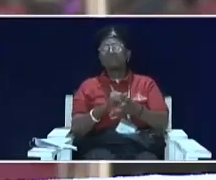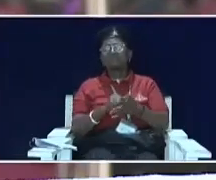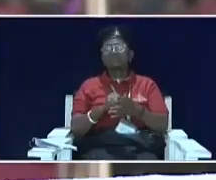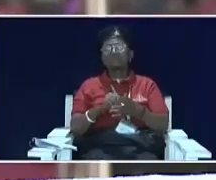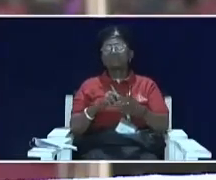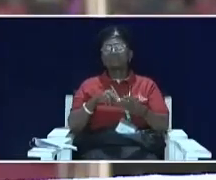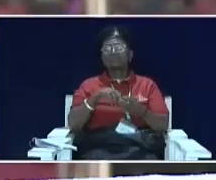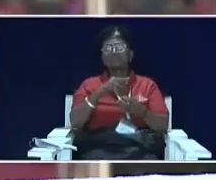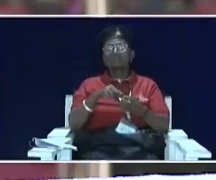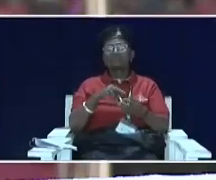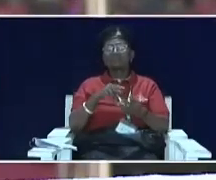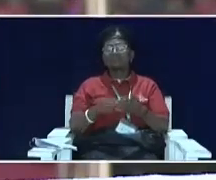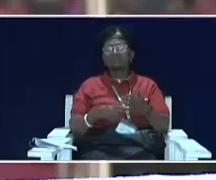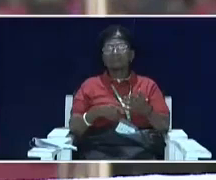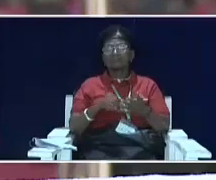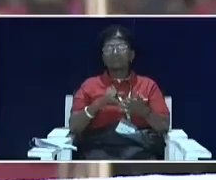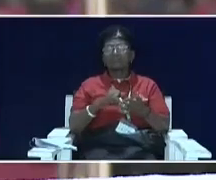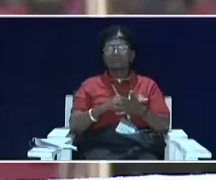a talk of the town.